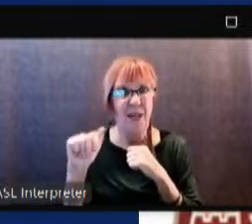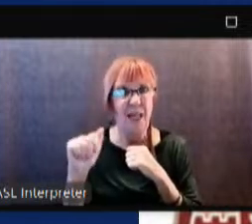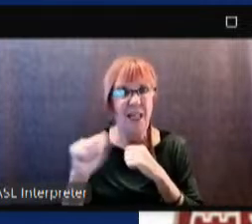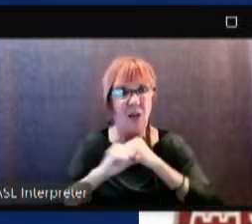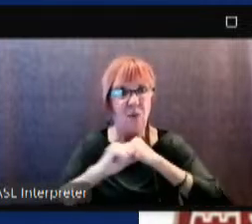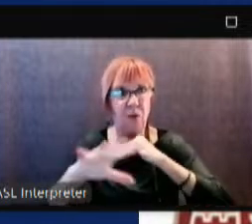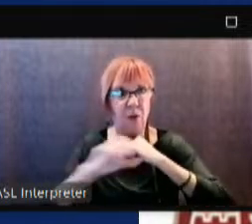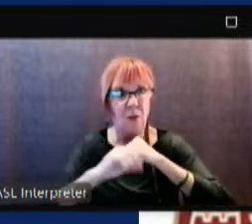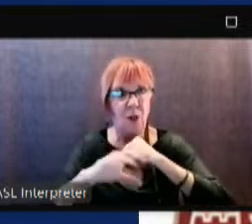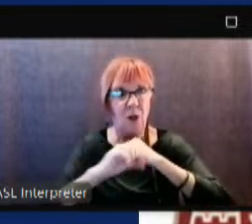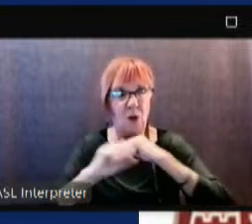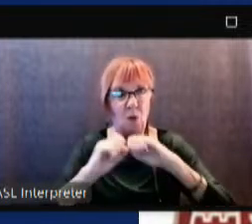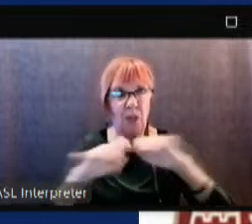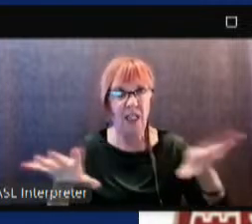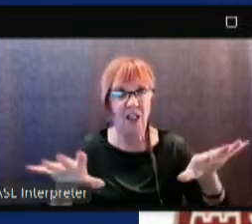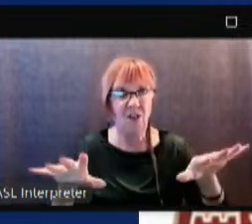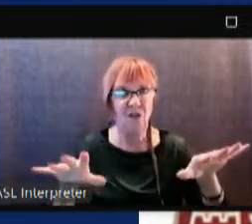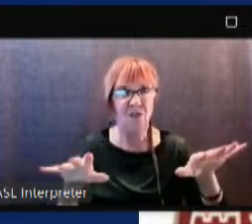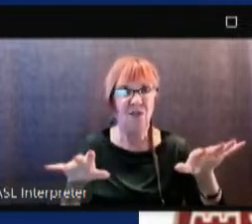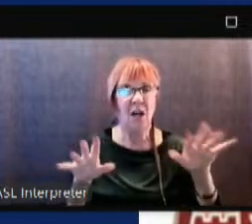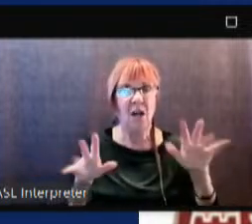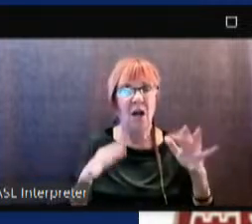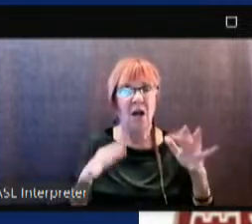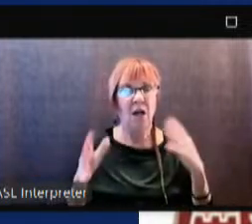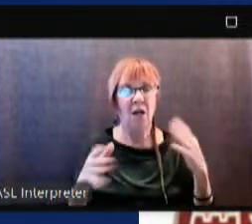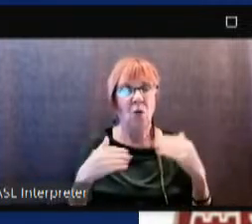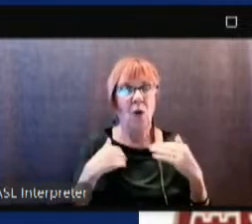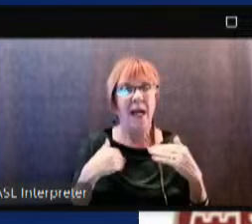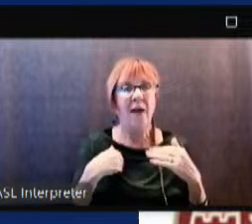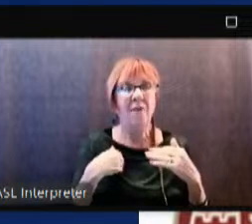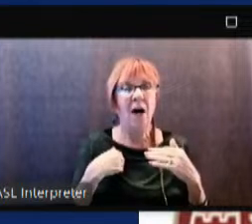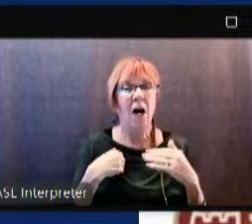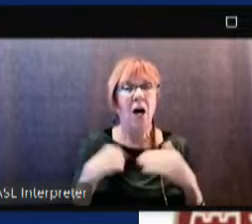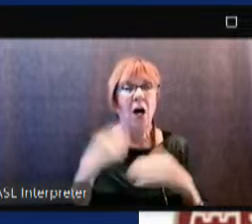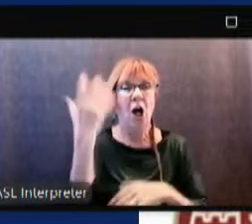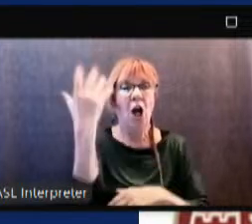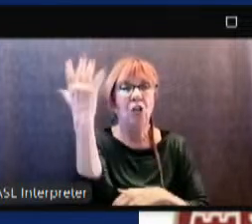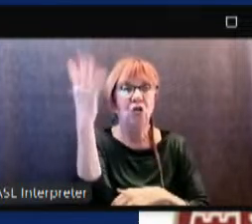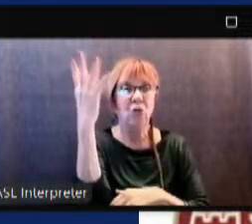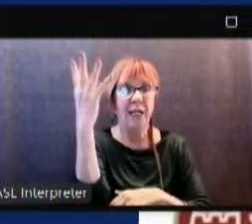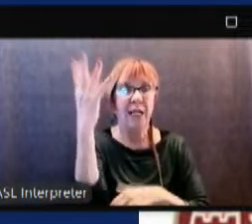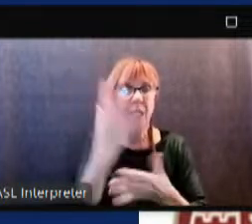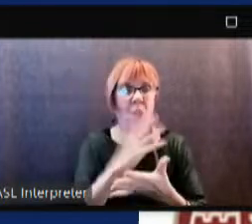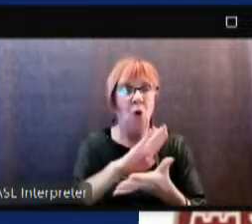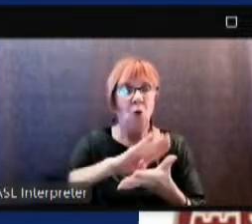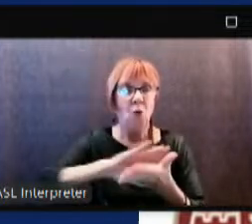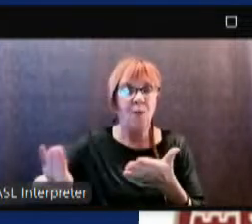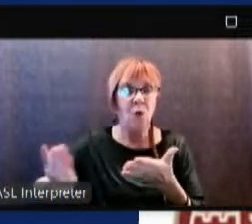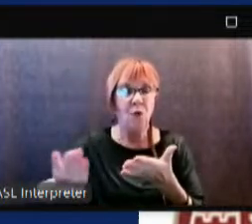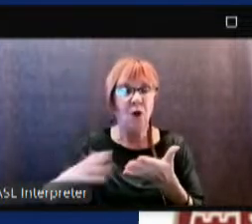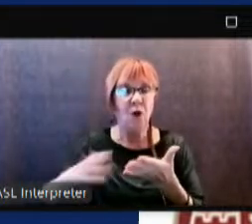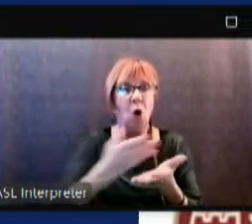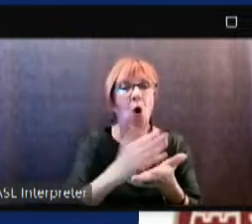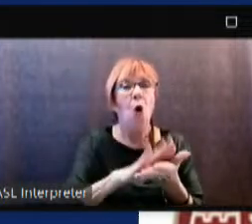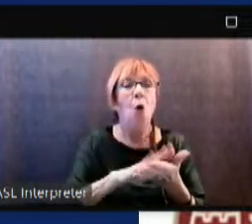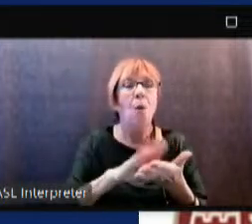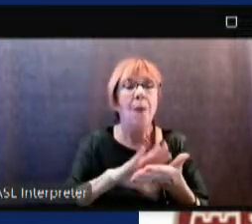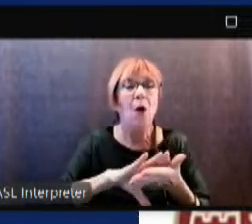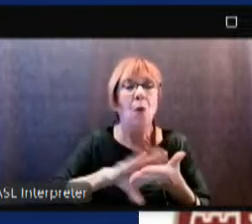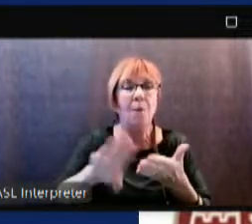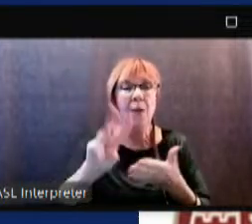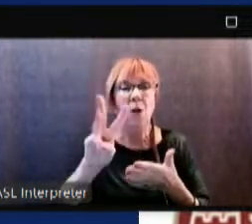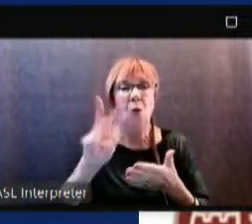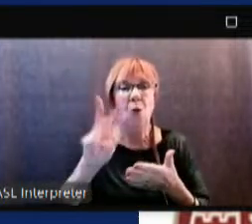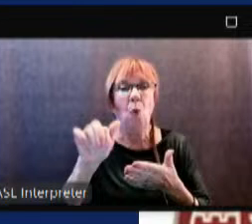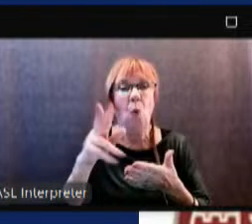a official tree waiver that has been released, and that can be found on